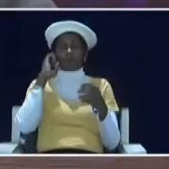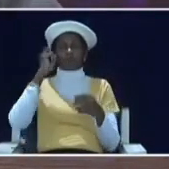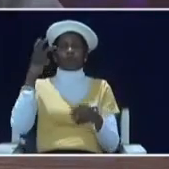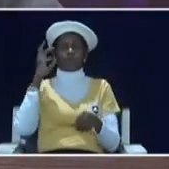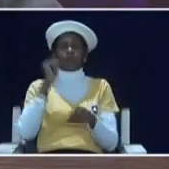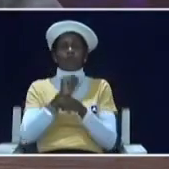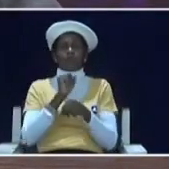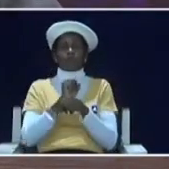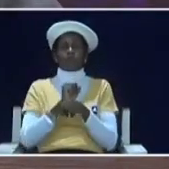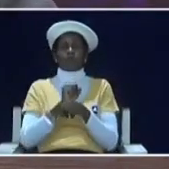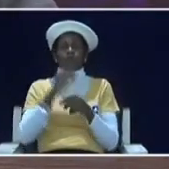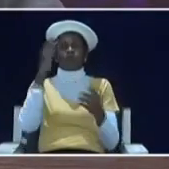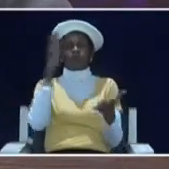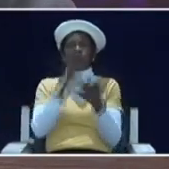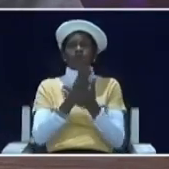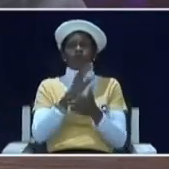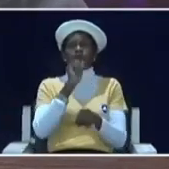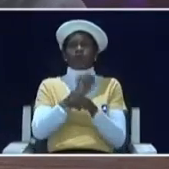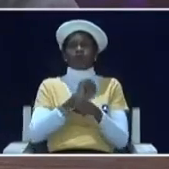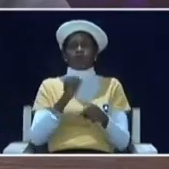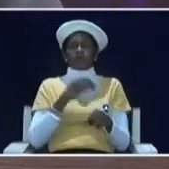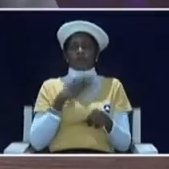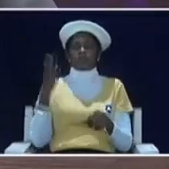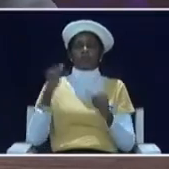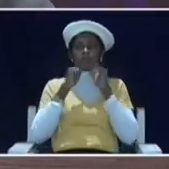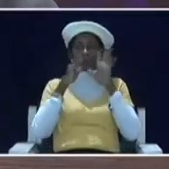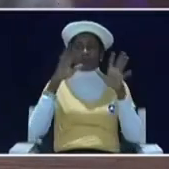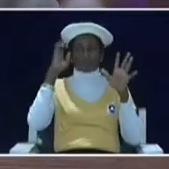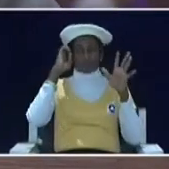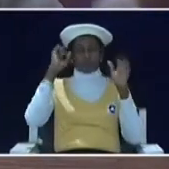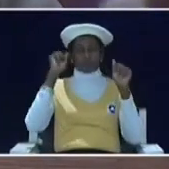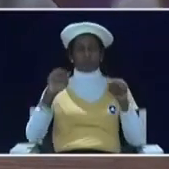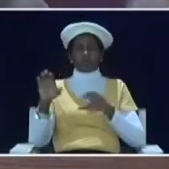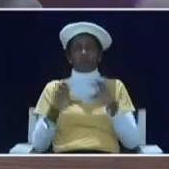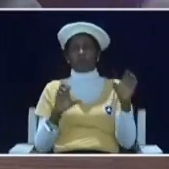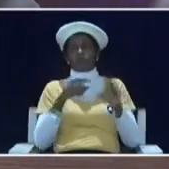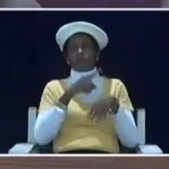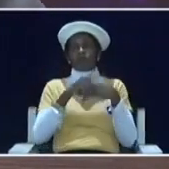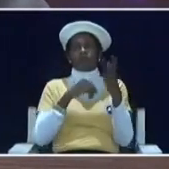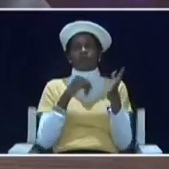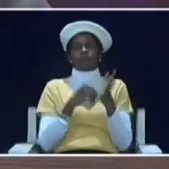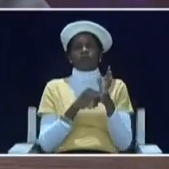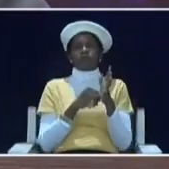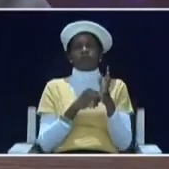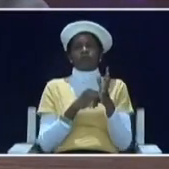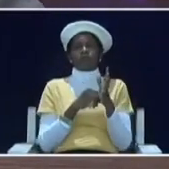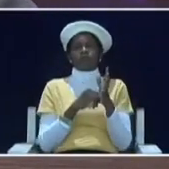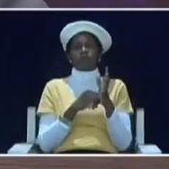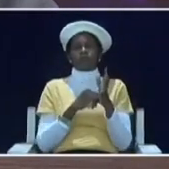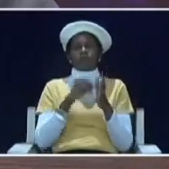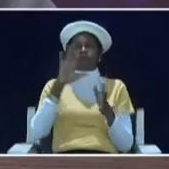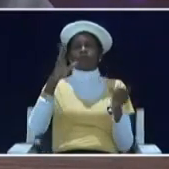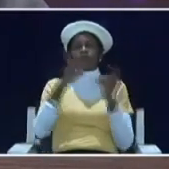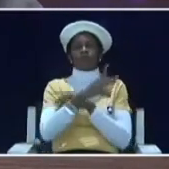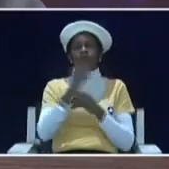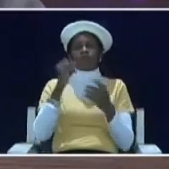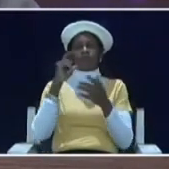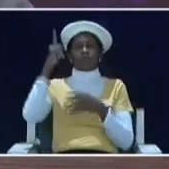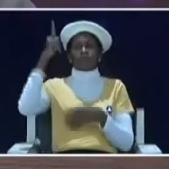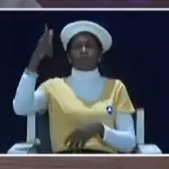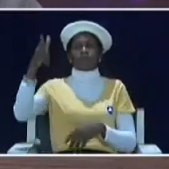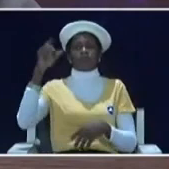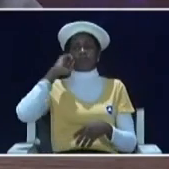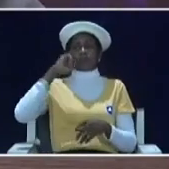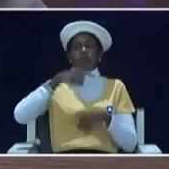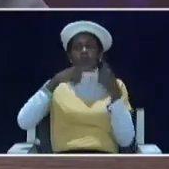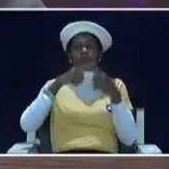with suddenly stopped working, and there's nothing that could be done about it. 5 days later, he